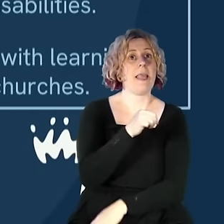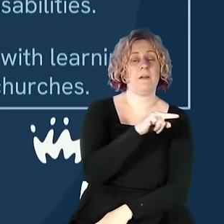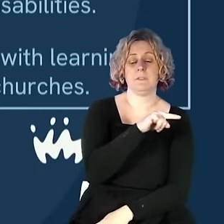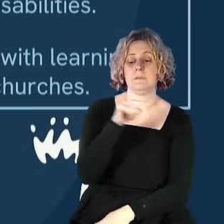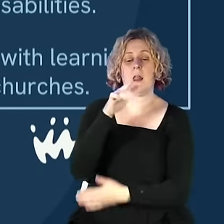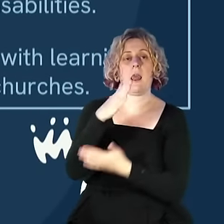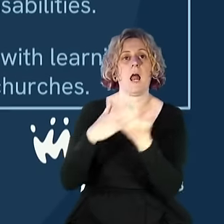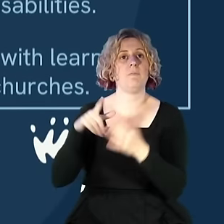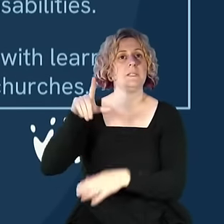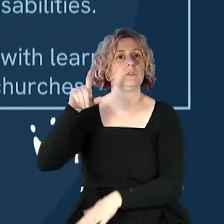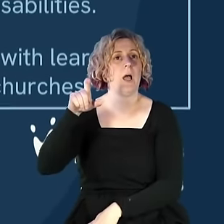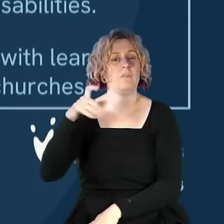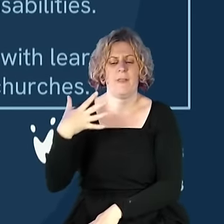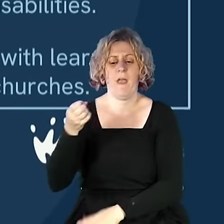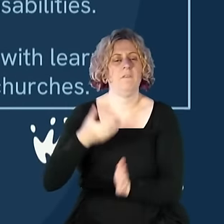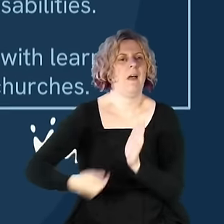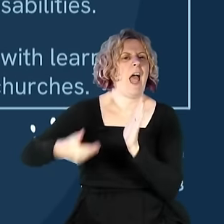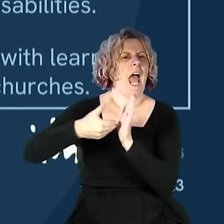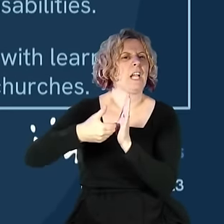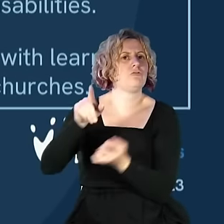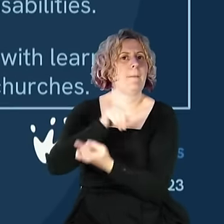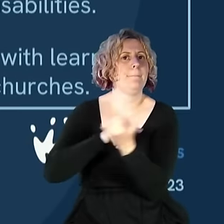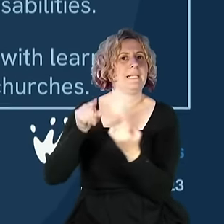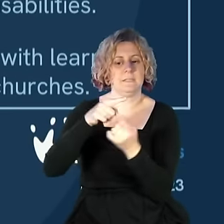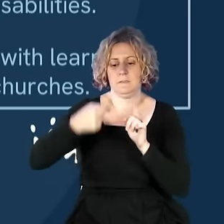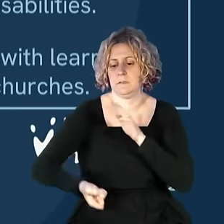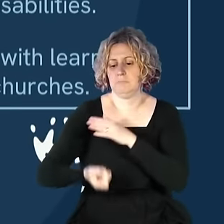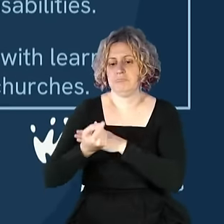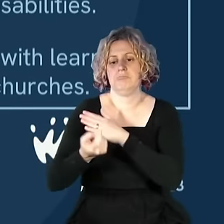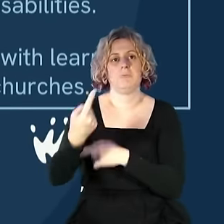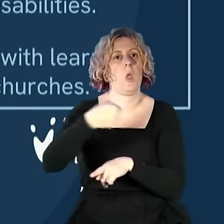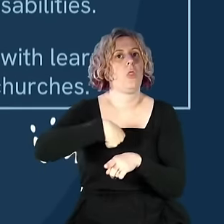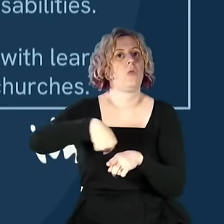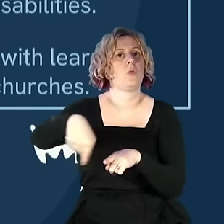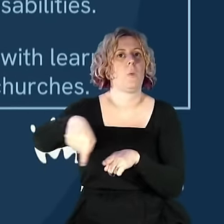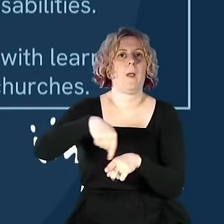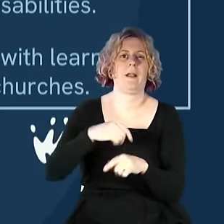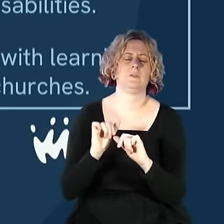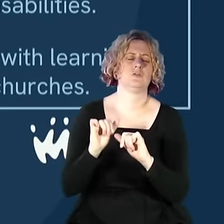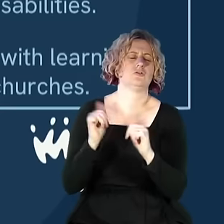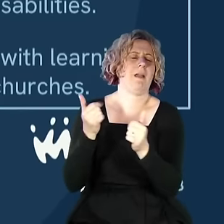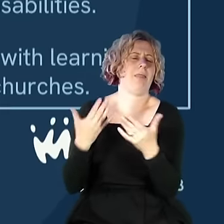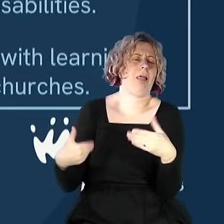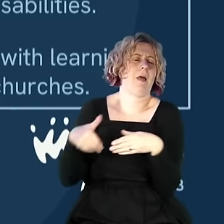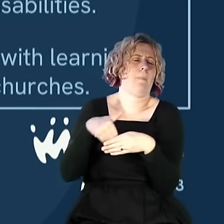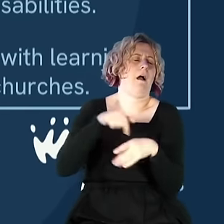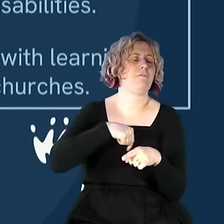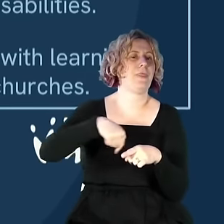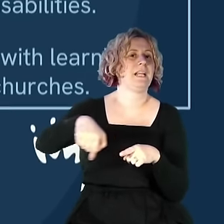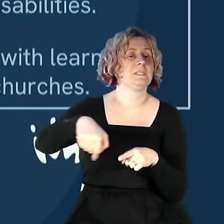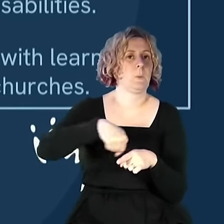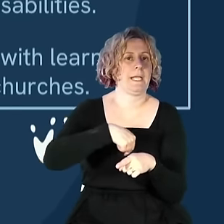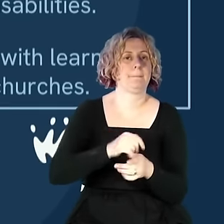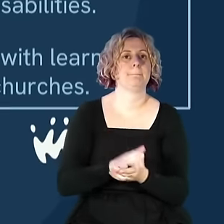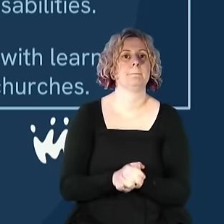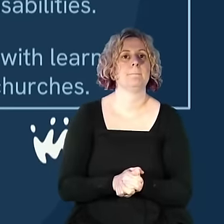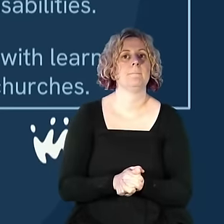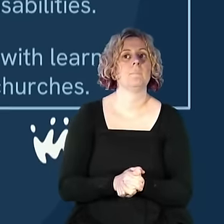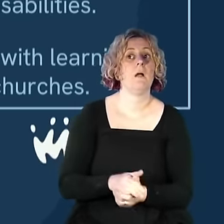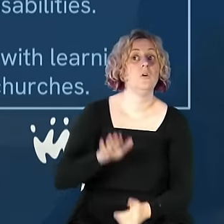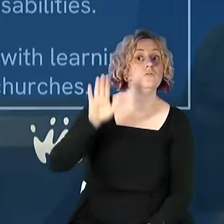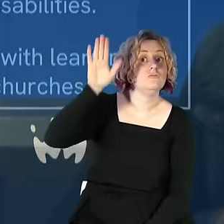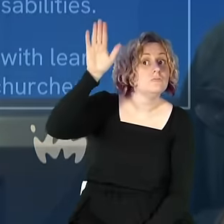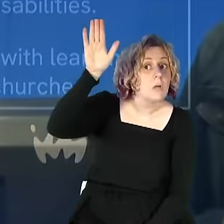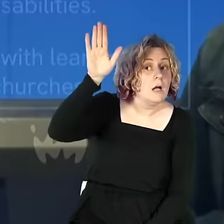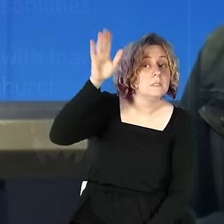There's also other things happening throughout the week, but it's great to have that on this week. Another thing to highlight, raise your hand if